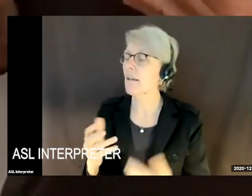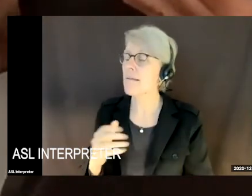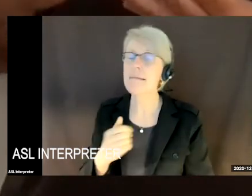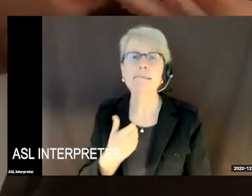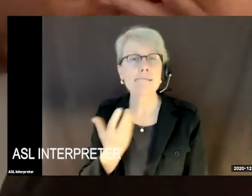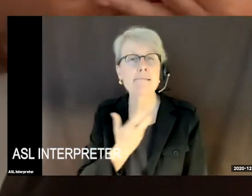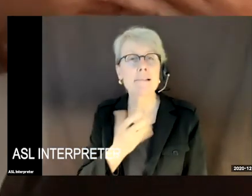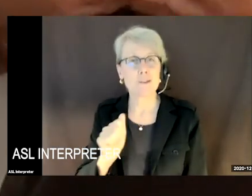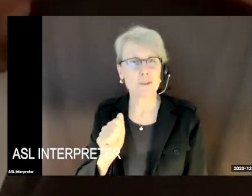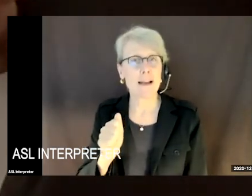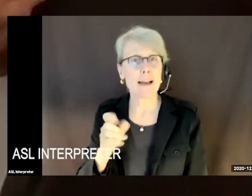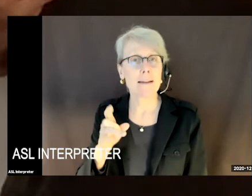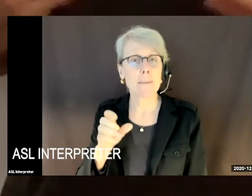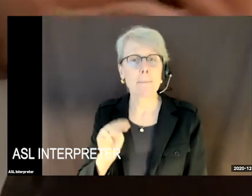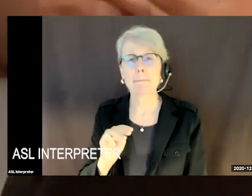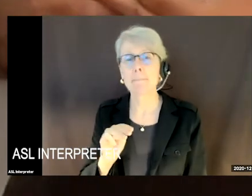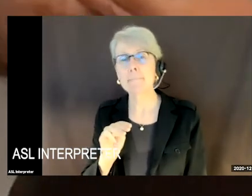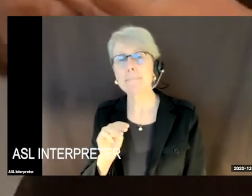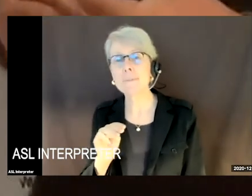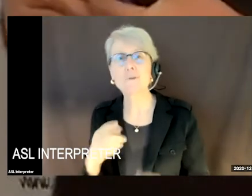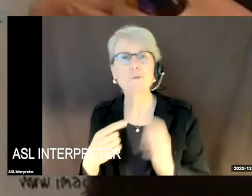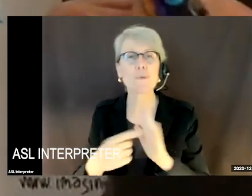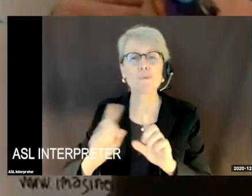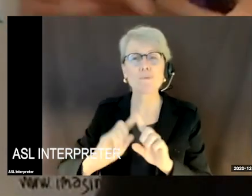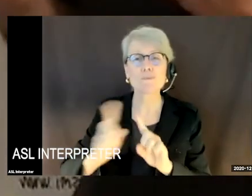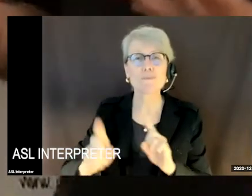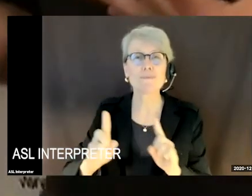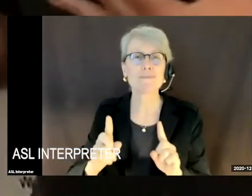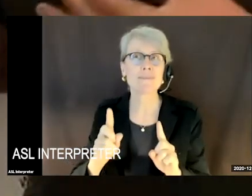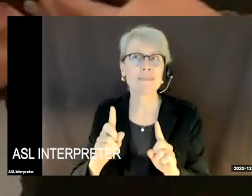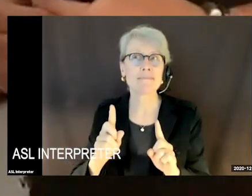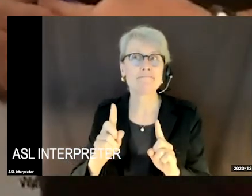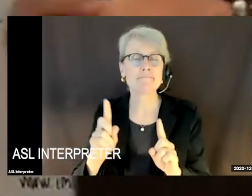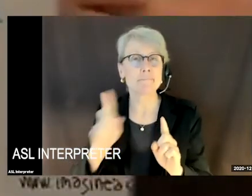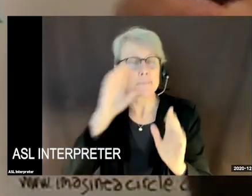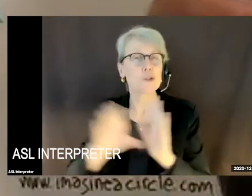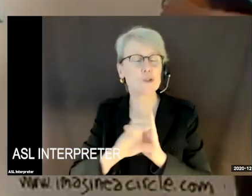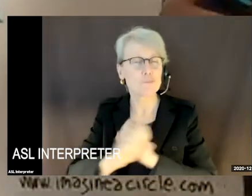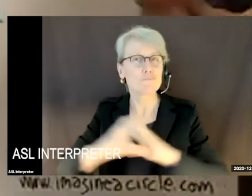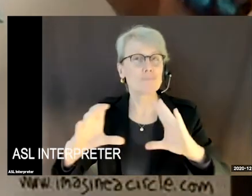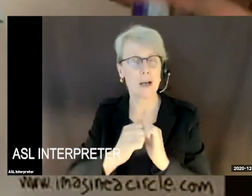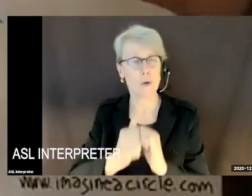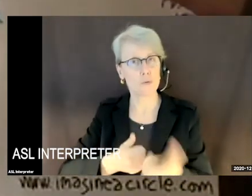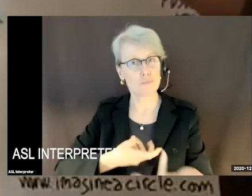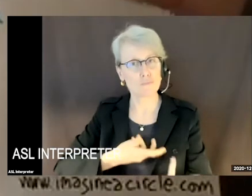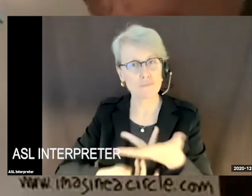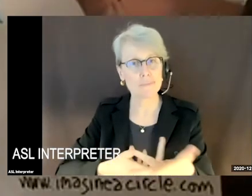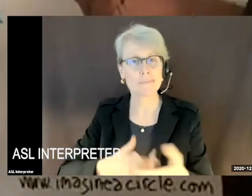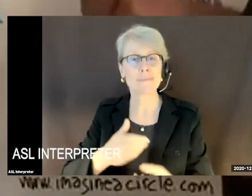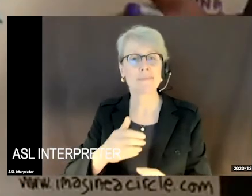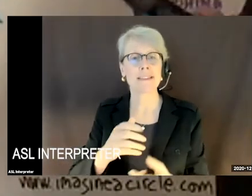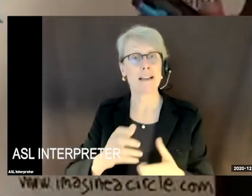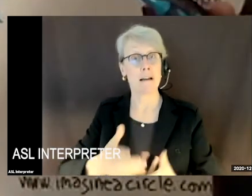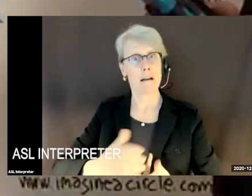from Jerry last time that changed everything for me." So I love that Adam is bringing us new